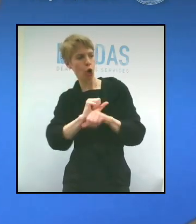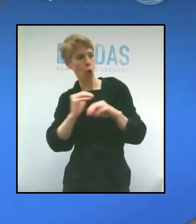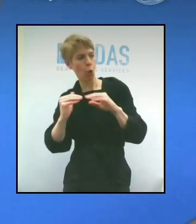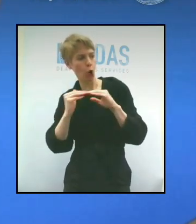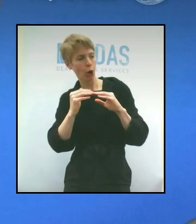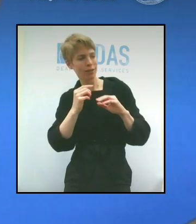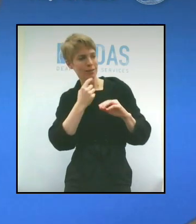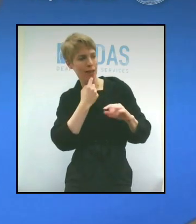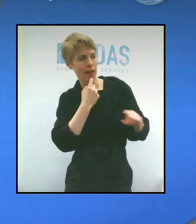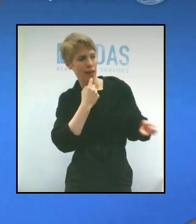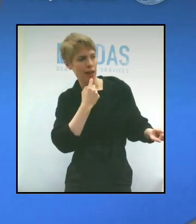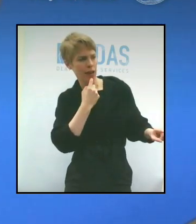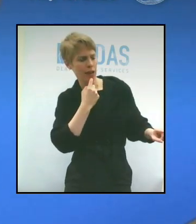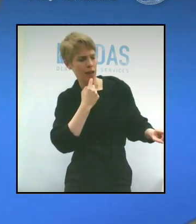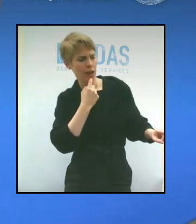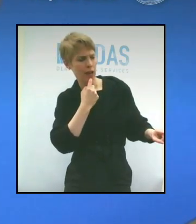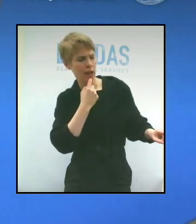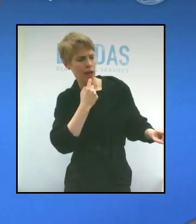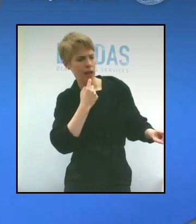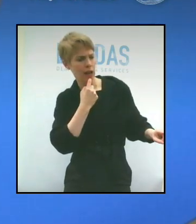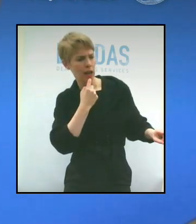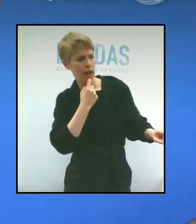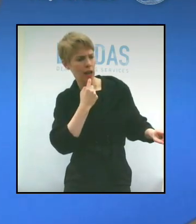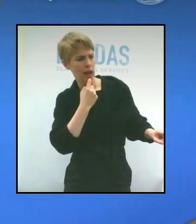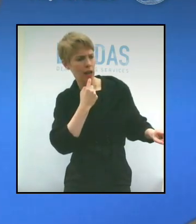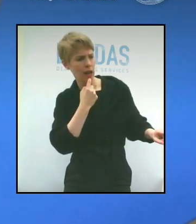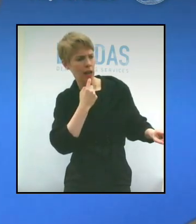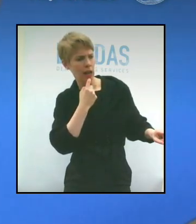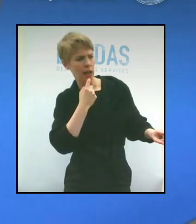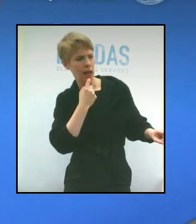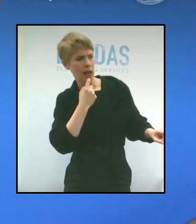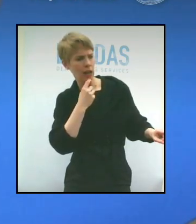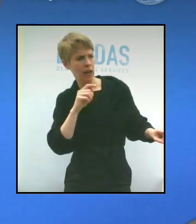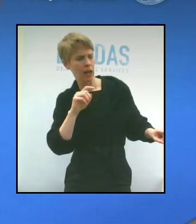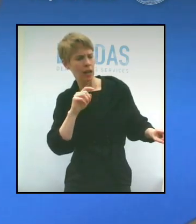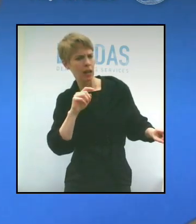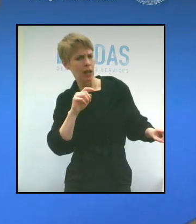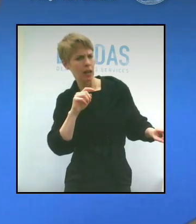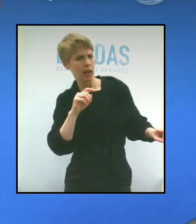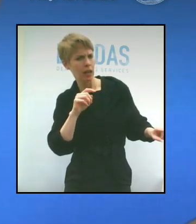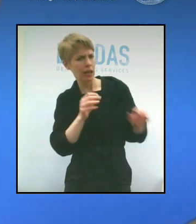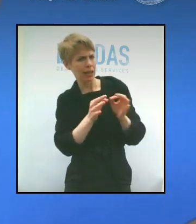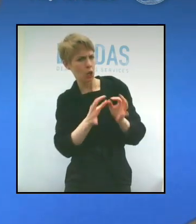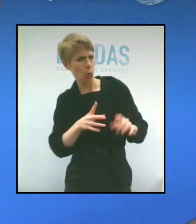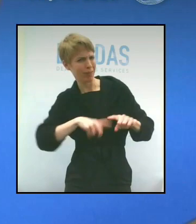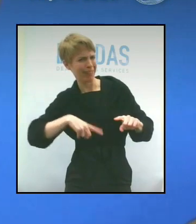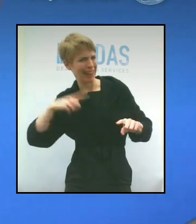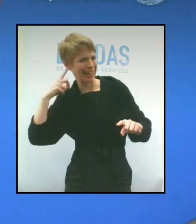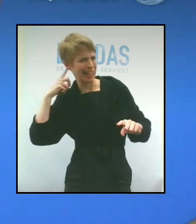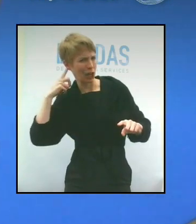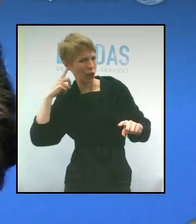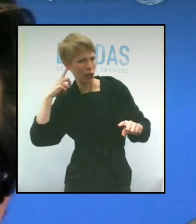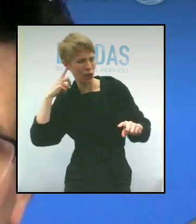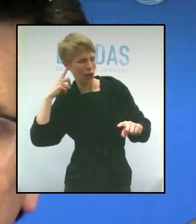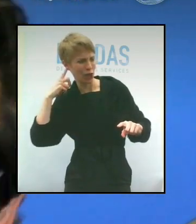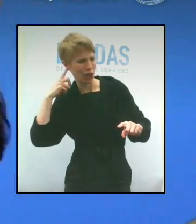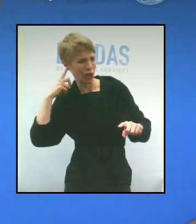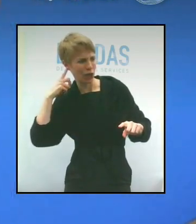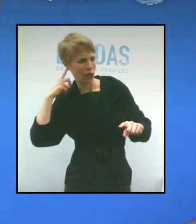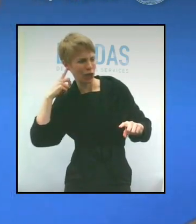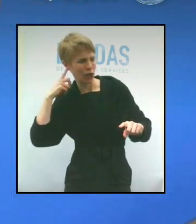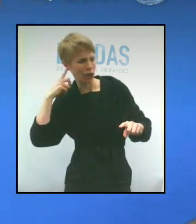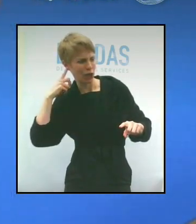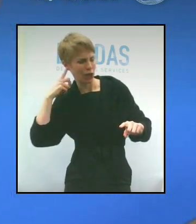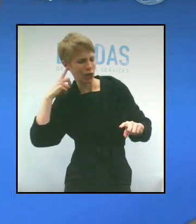alone, they've met 7 of 7. Is Erie County really the last holdout among the 5 within the Western New York economic